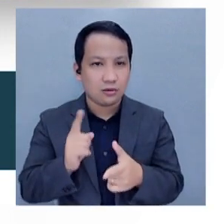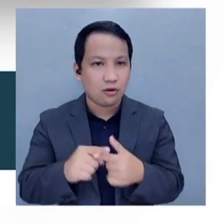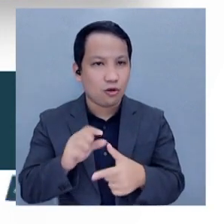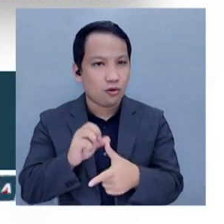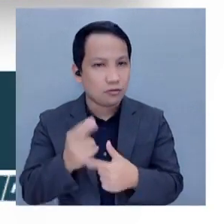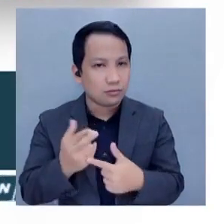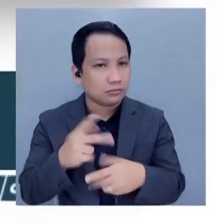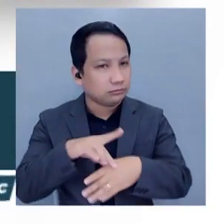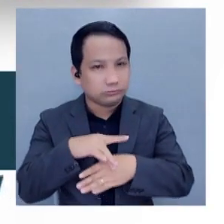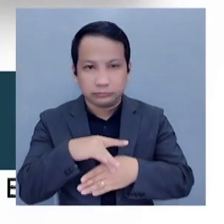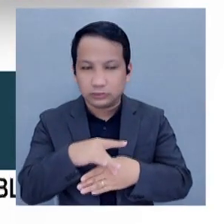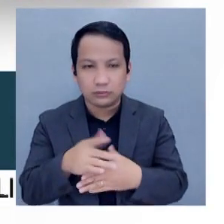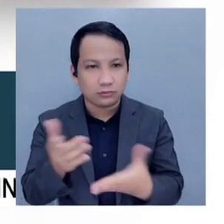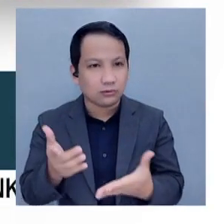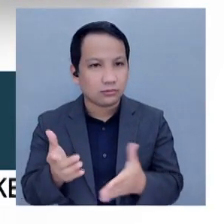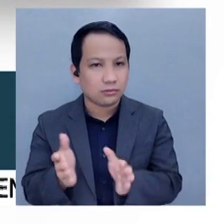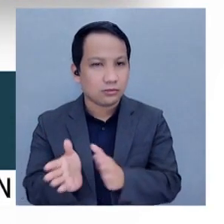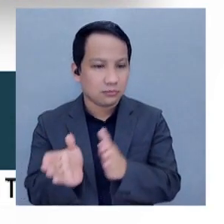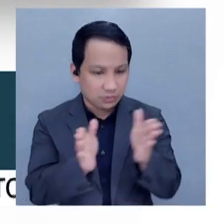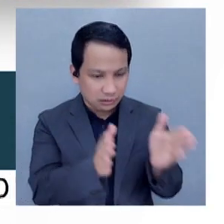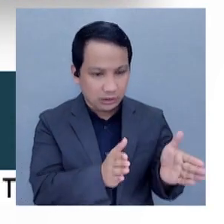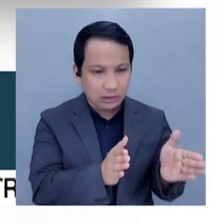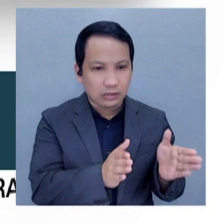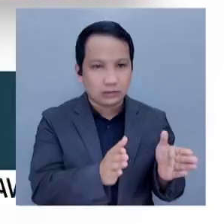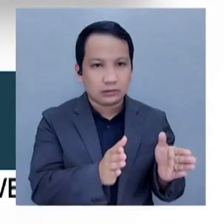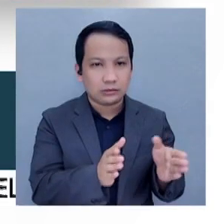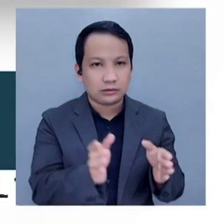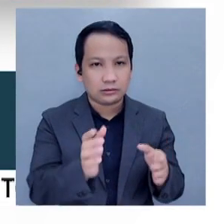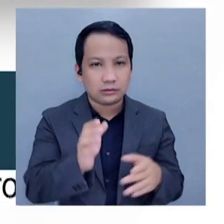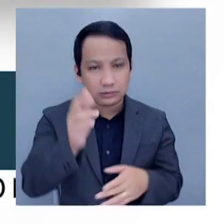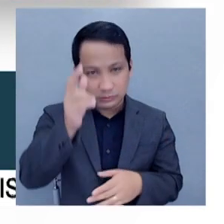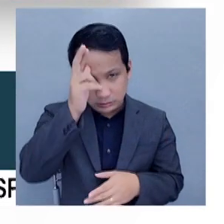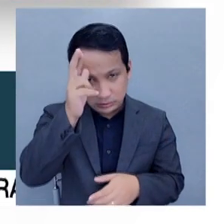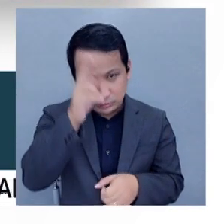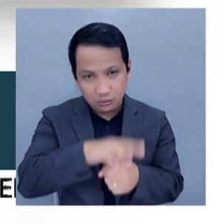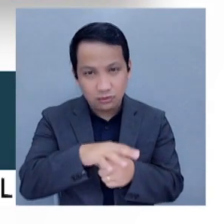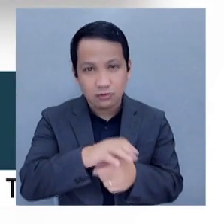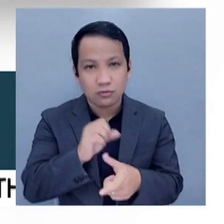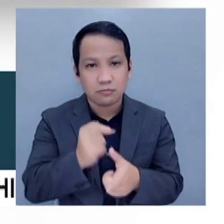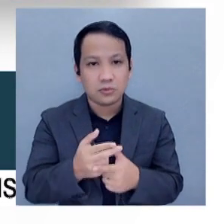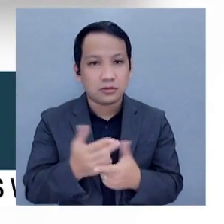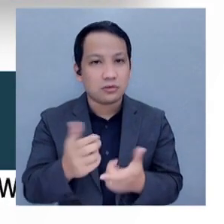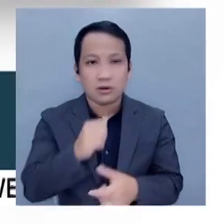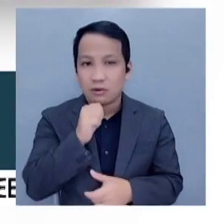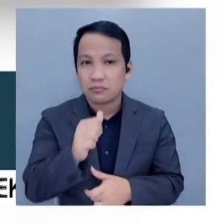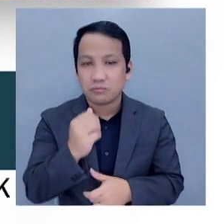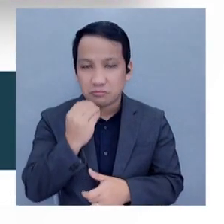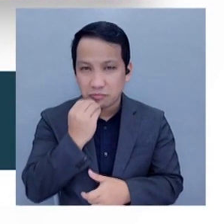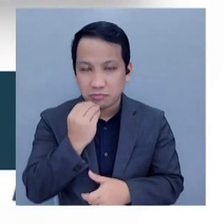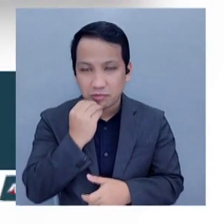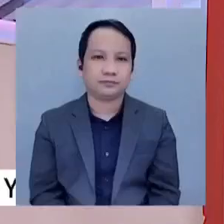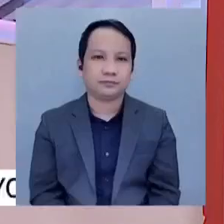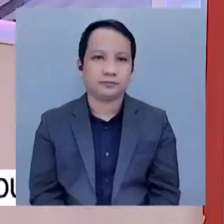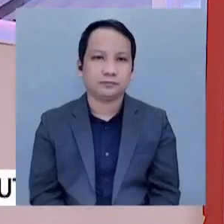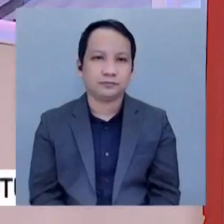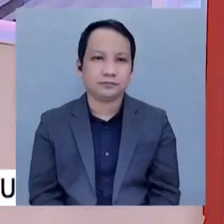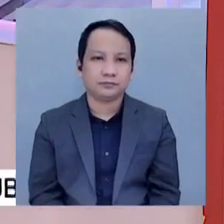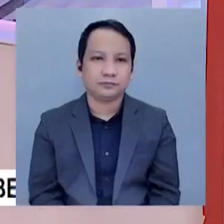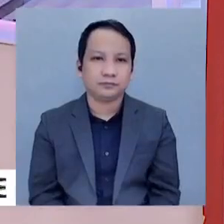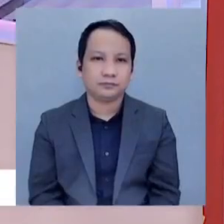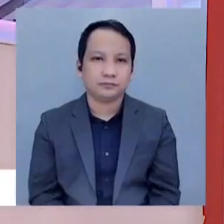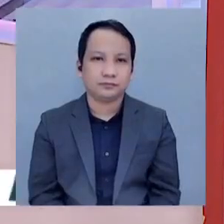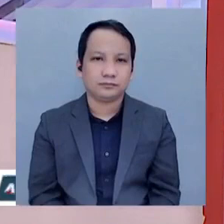sa imported, lilipat sila sa local na manok o hindi muna sila kakain ng baboy. The